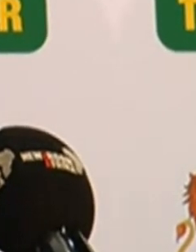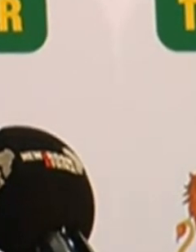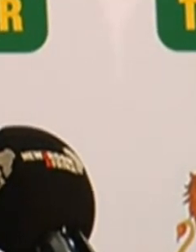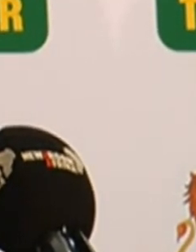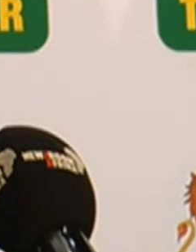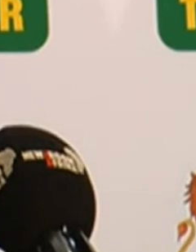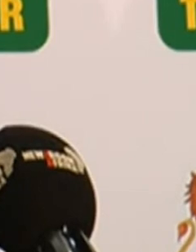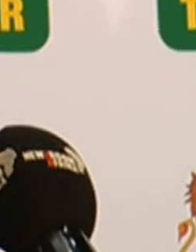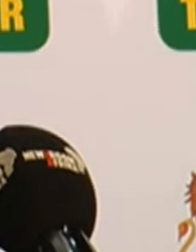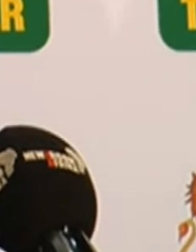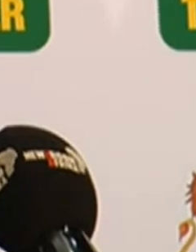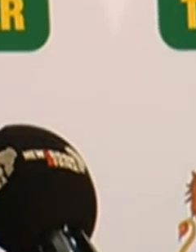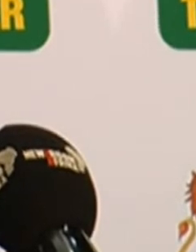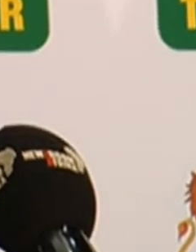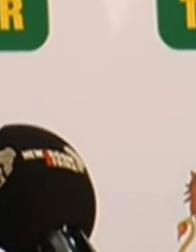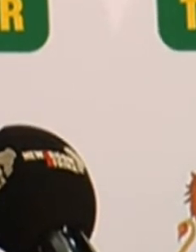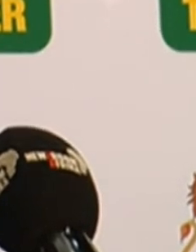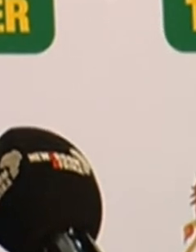that